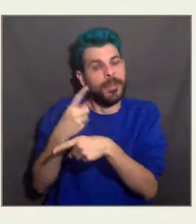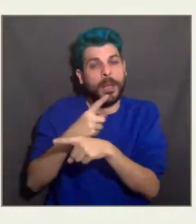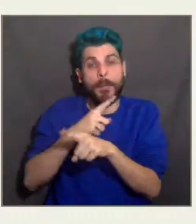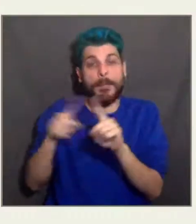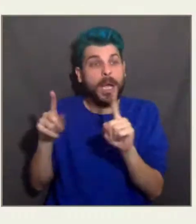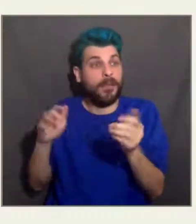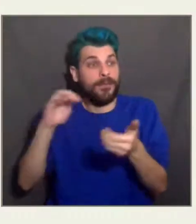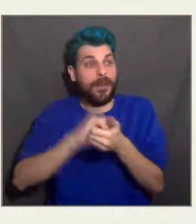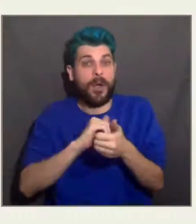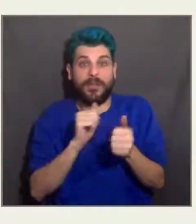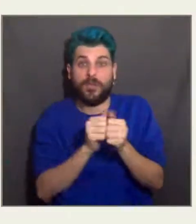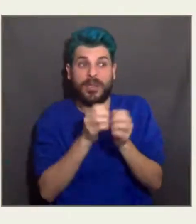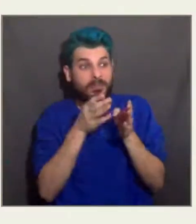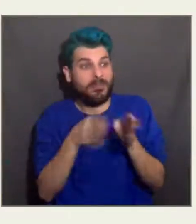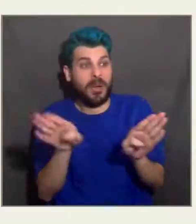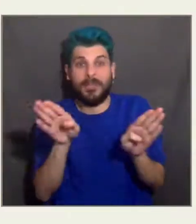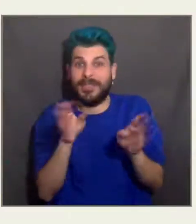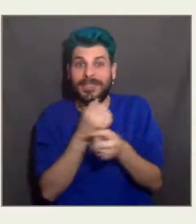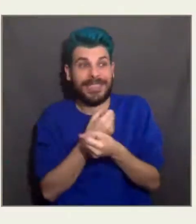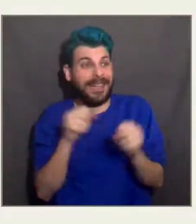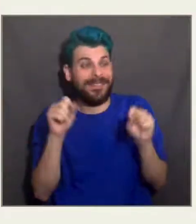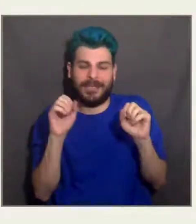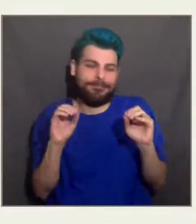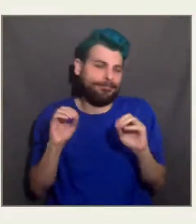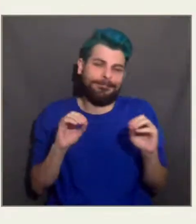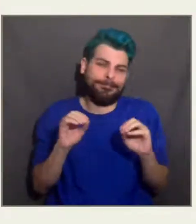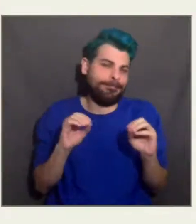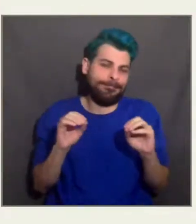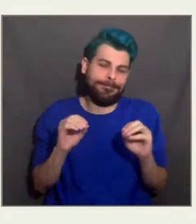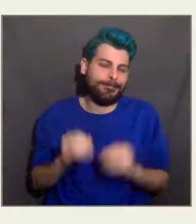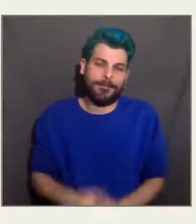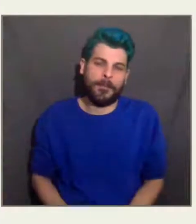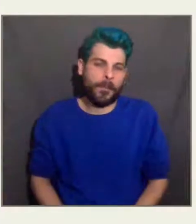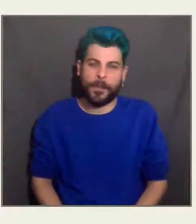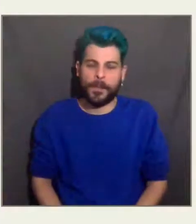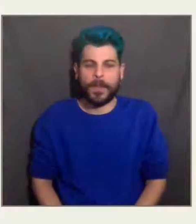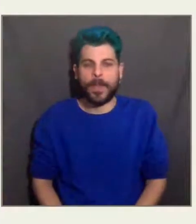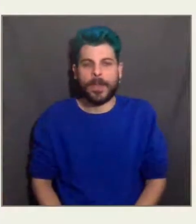are part of a team that discusses